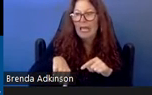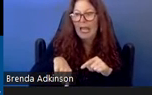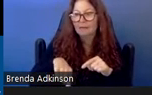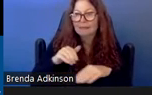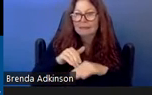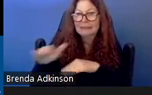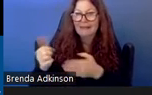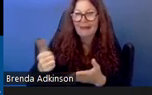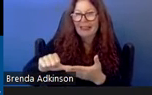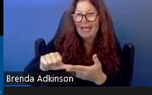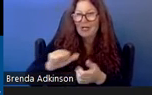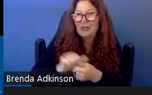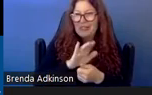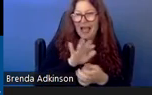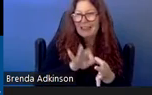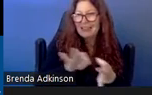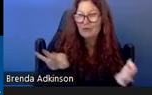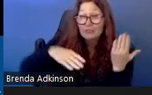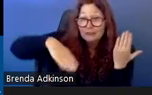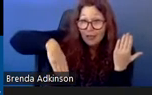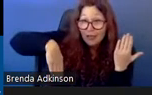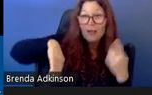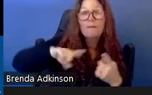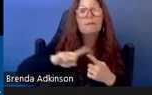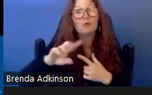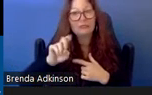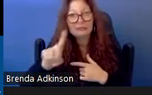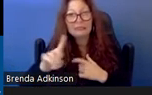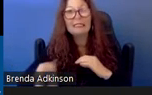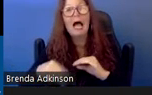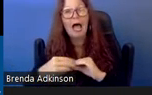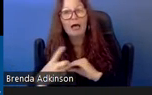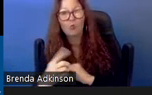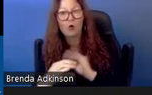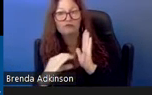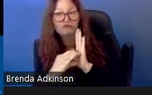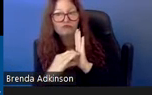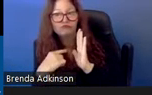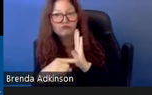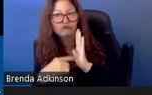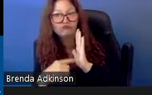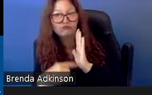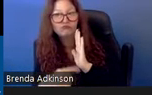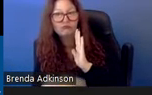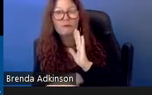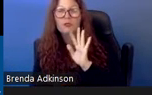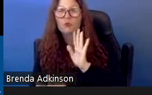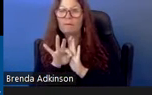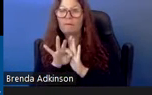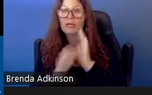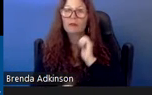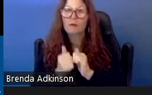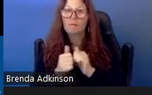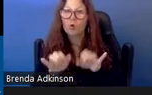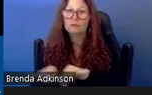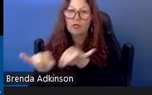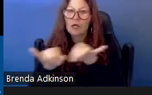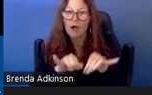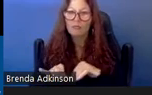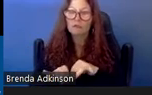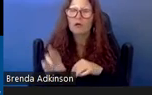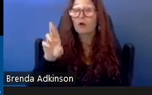we've added a section to each letter that says, and we picked actually the most common, our RAD partners